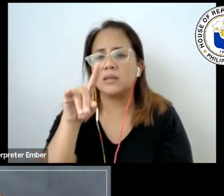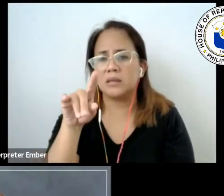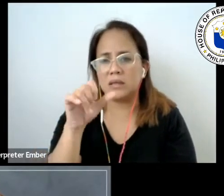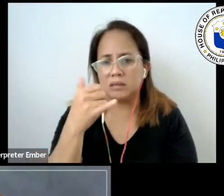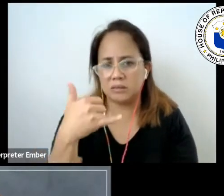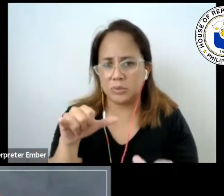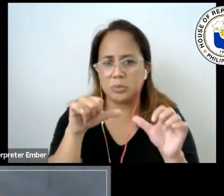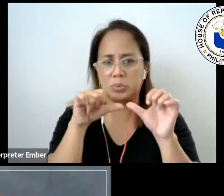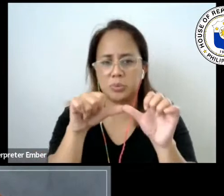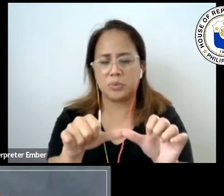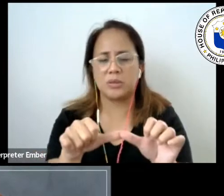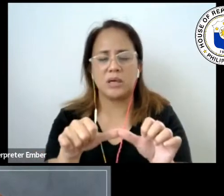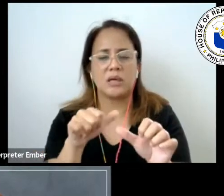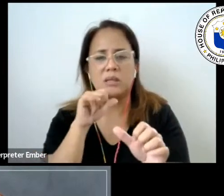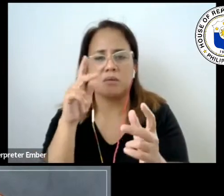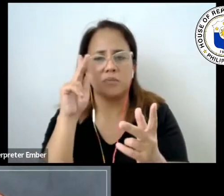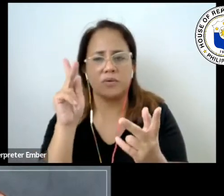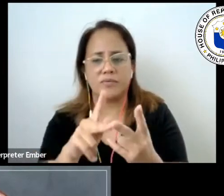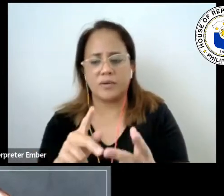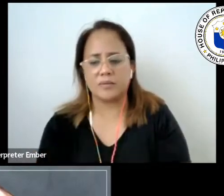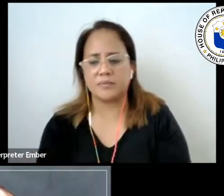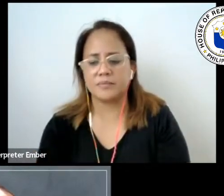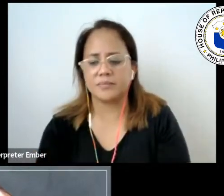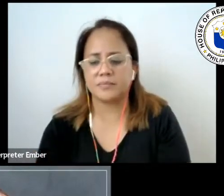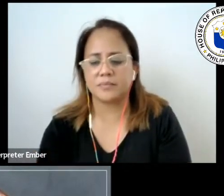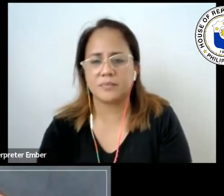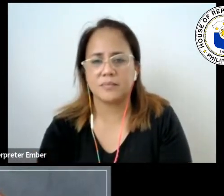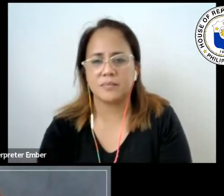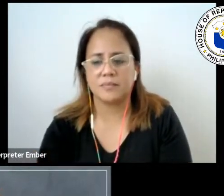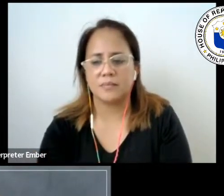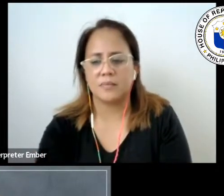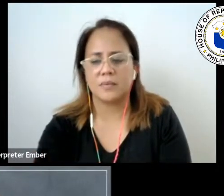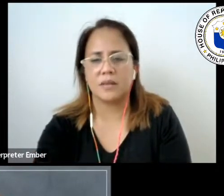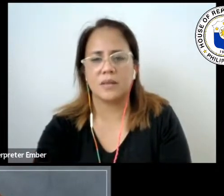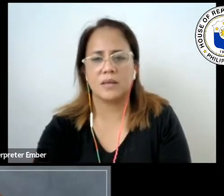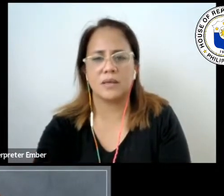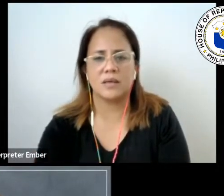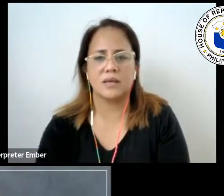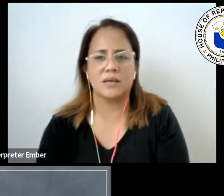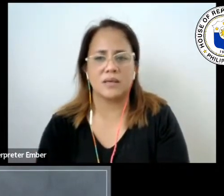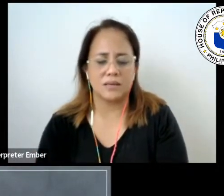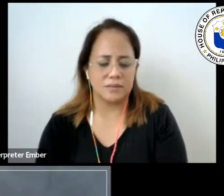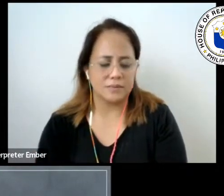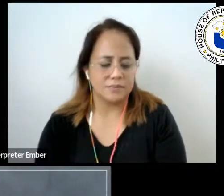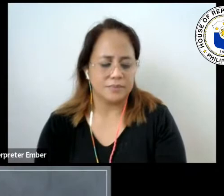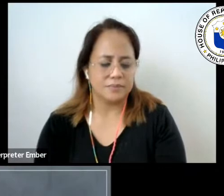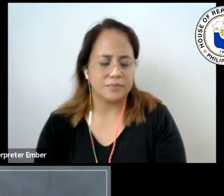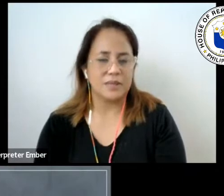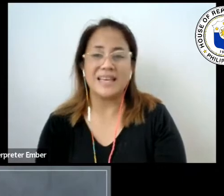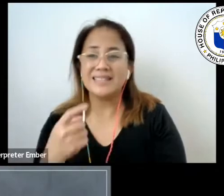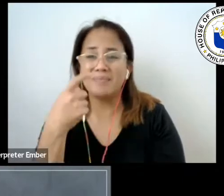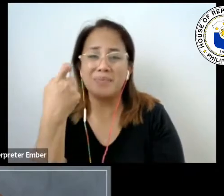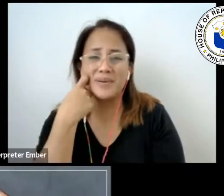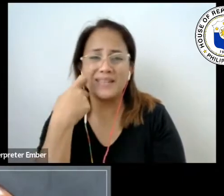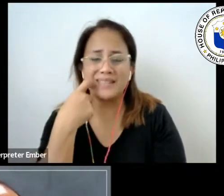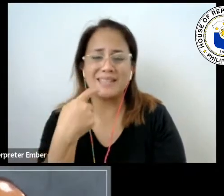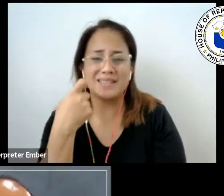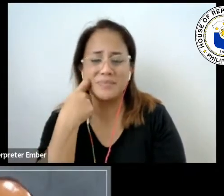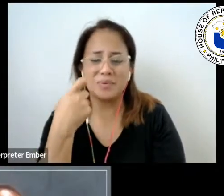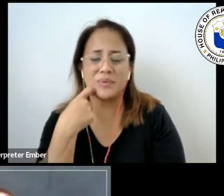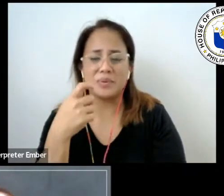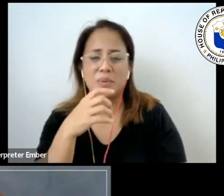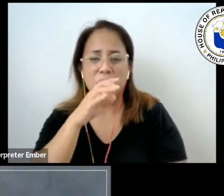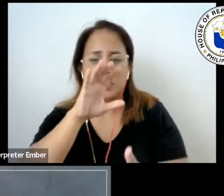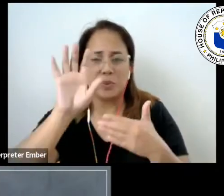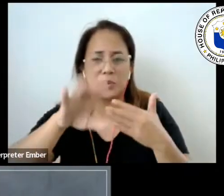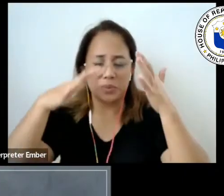tuloy-tuloy pa rin po yan kahit hindi perfect. Huwag natin suspend. Kayo na nagsabi. Kasi yun ang conclusion ninyo.